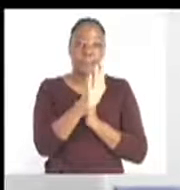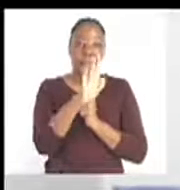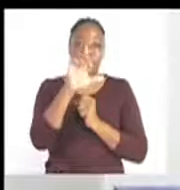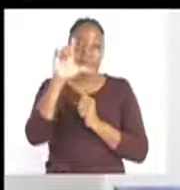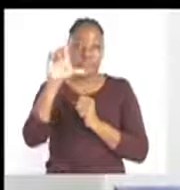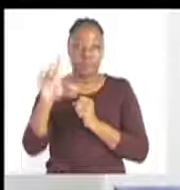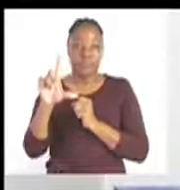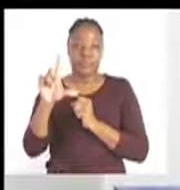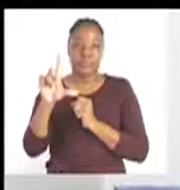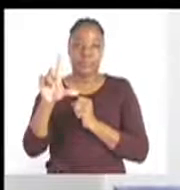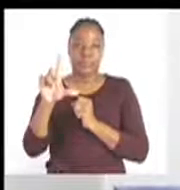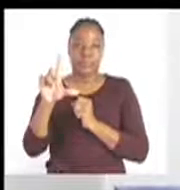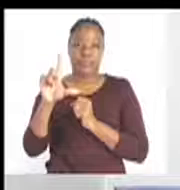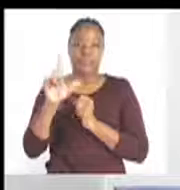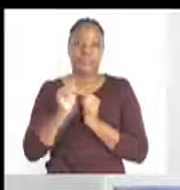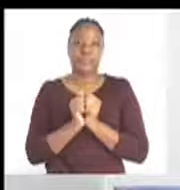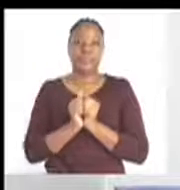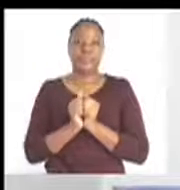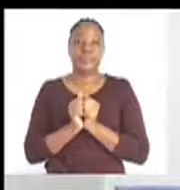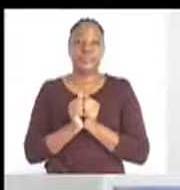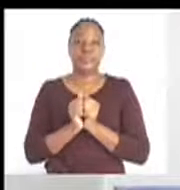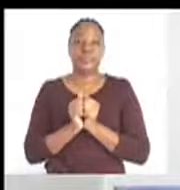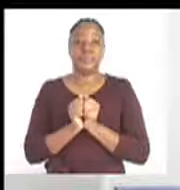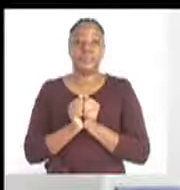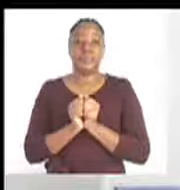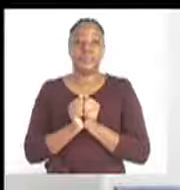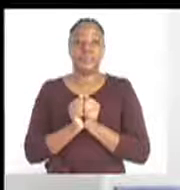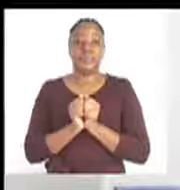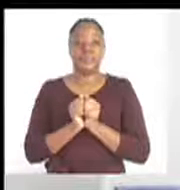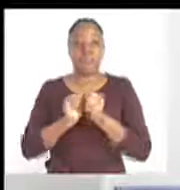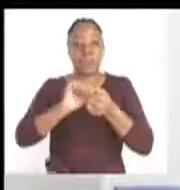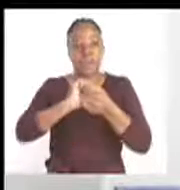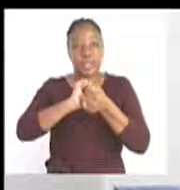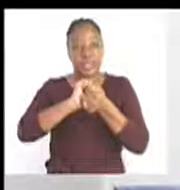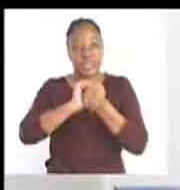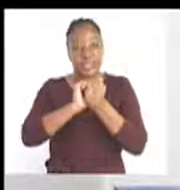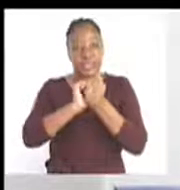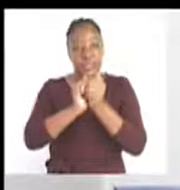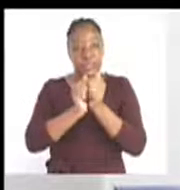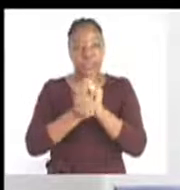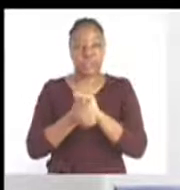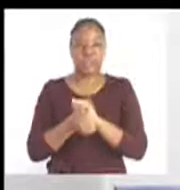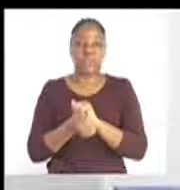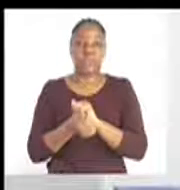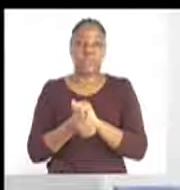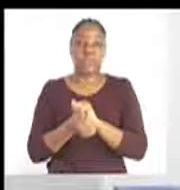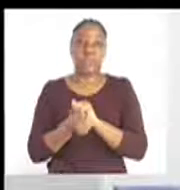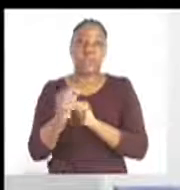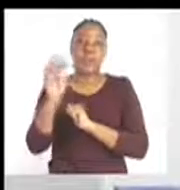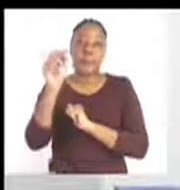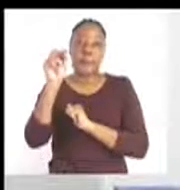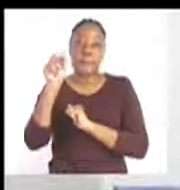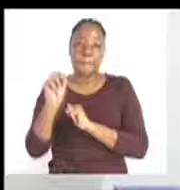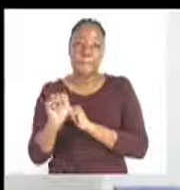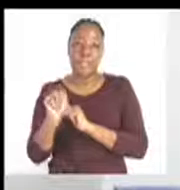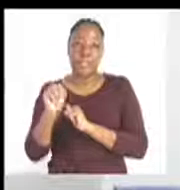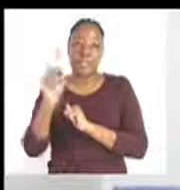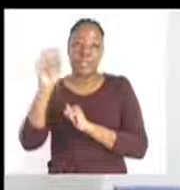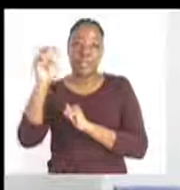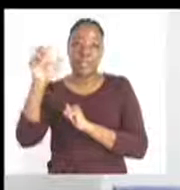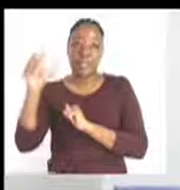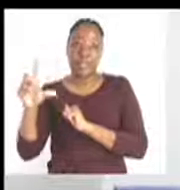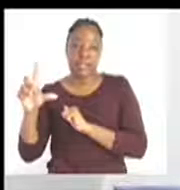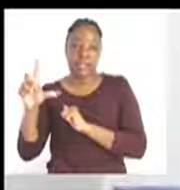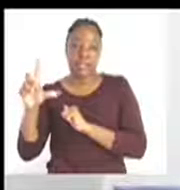5 liters. And we are going to change or to convert it to milliliters.